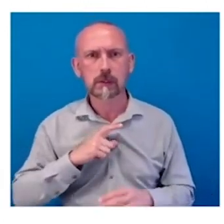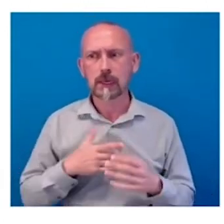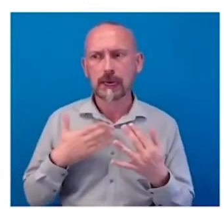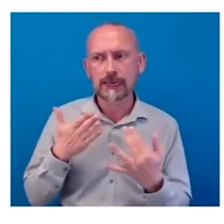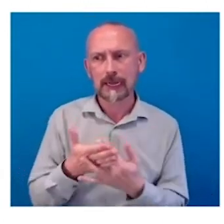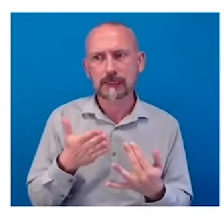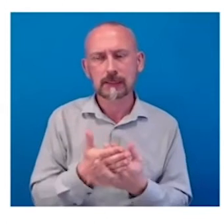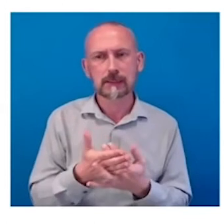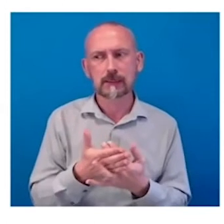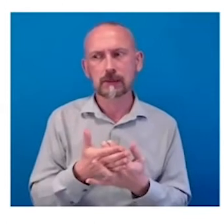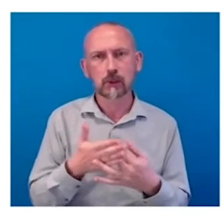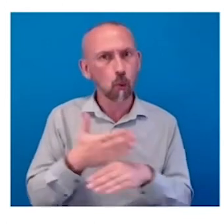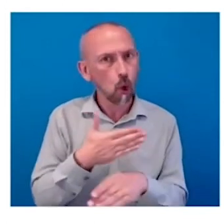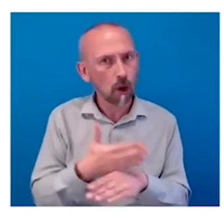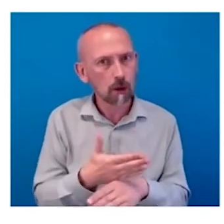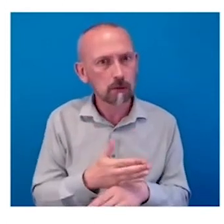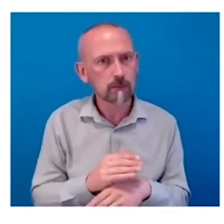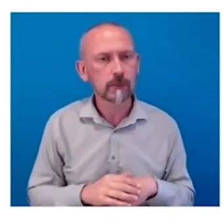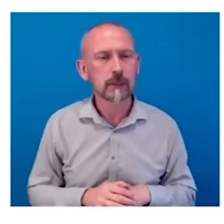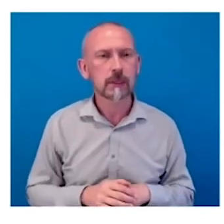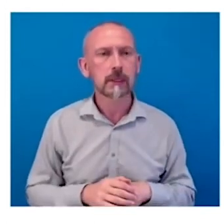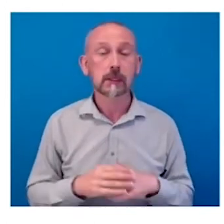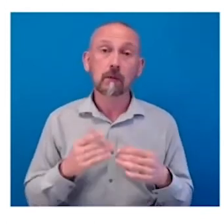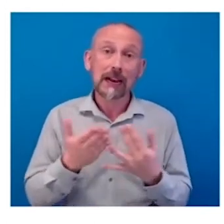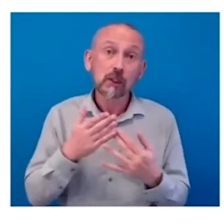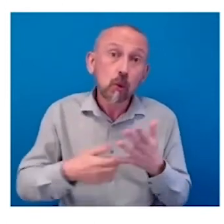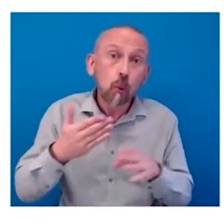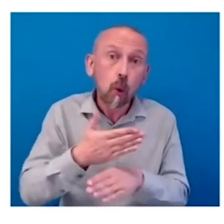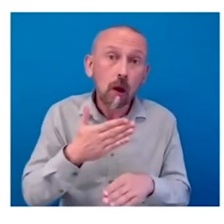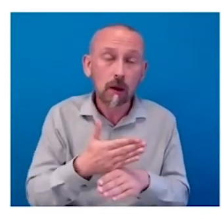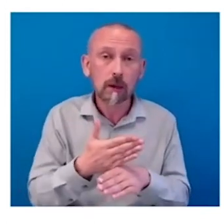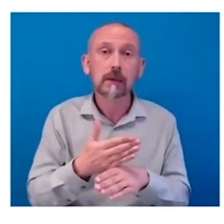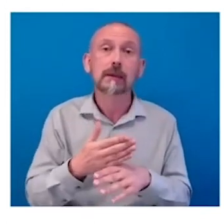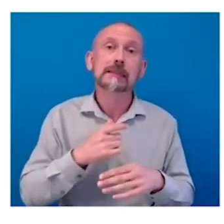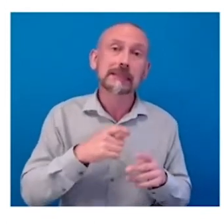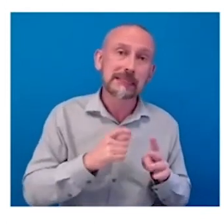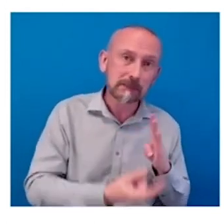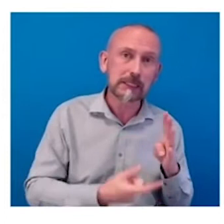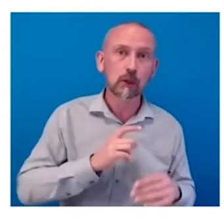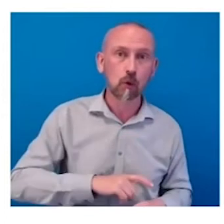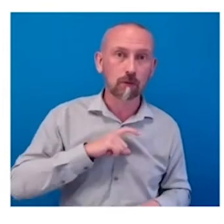disability competent and access to work, of course, we looked a lot at government programs. So